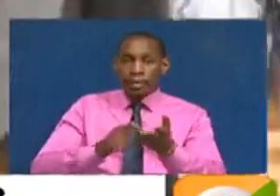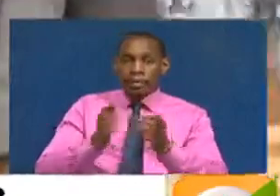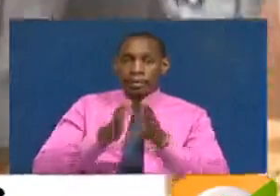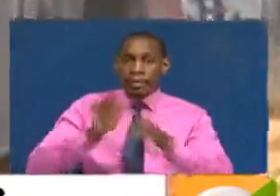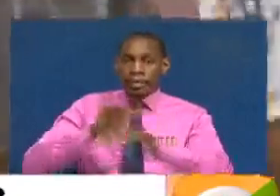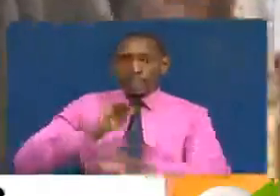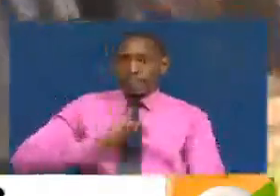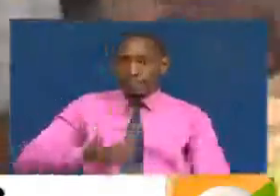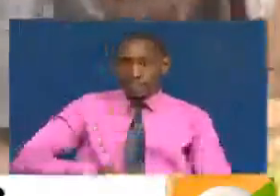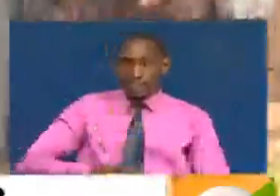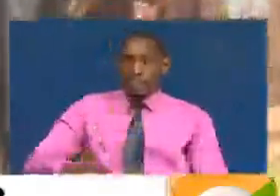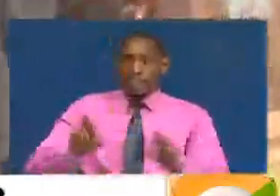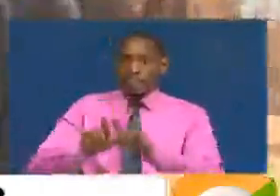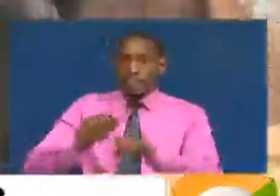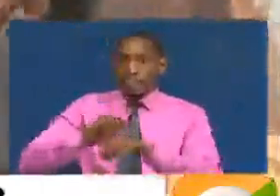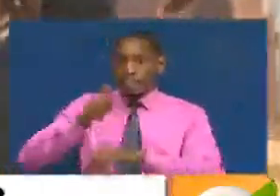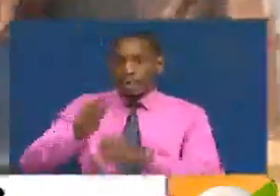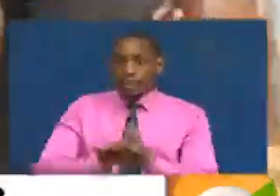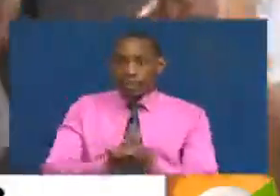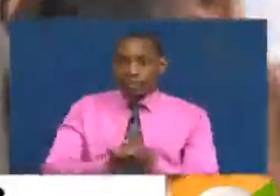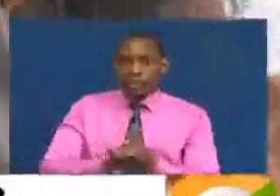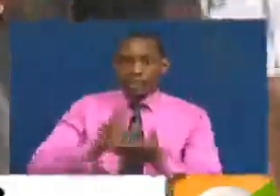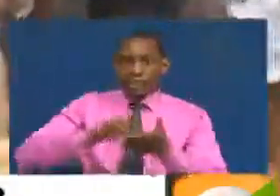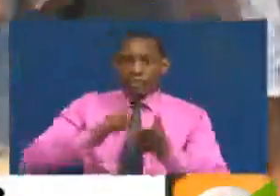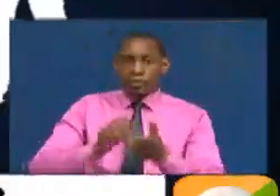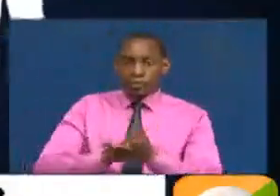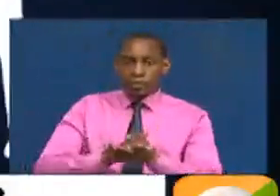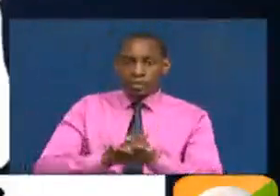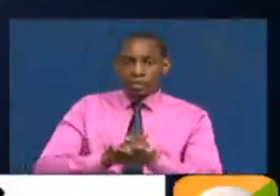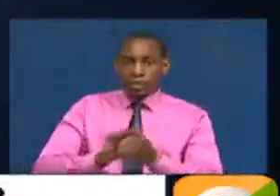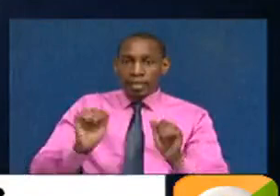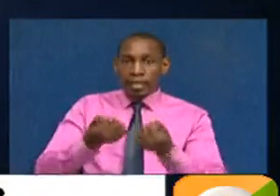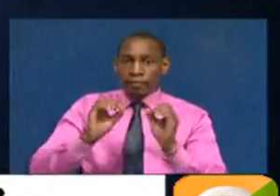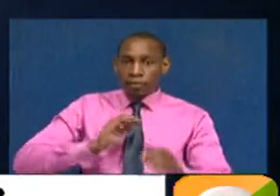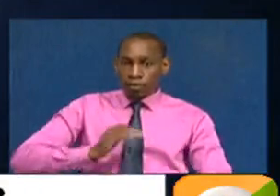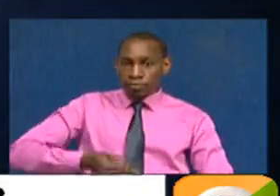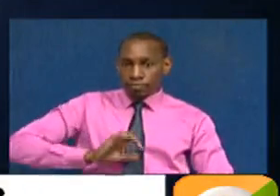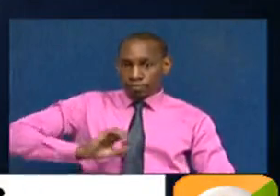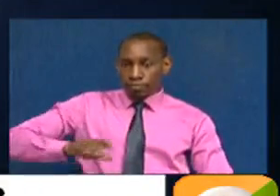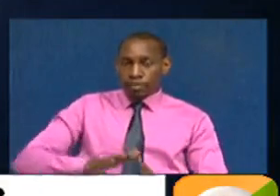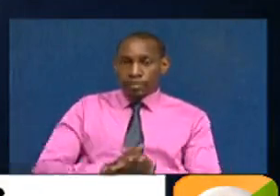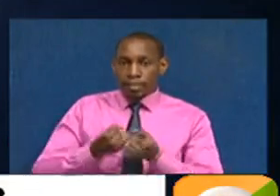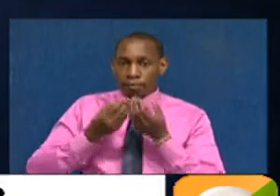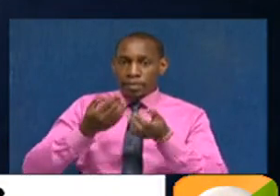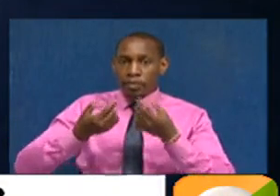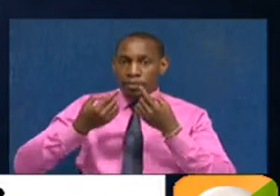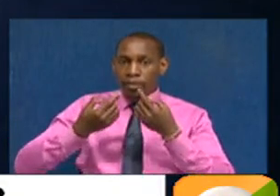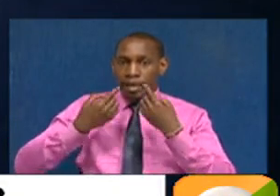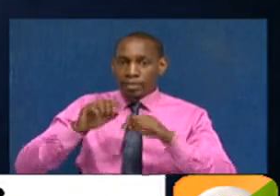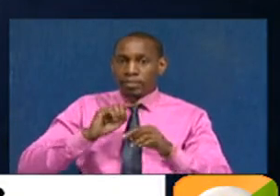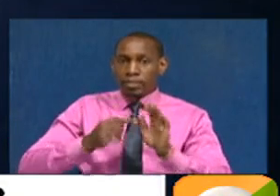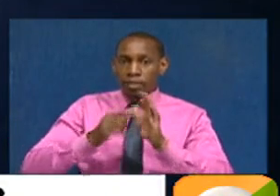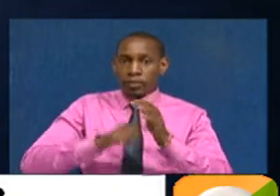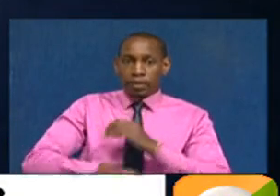numbers of early pregnancies and which sometimes could translate to unsafe abortions. The current data released during the meeting indicating